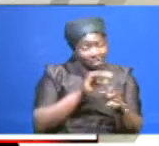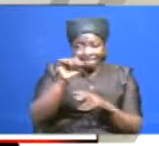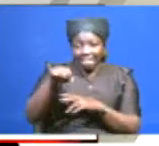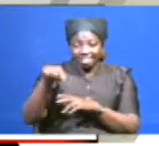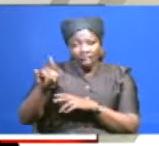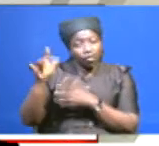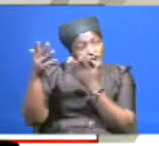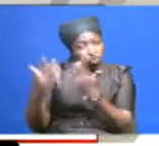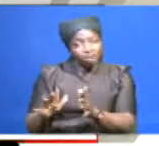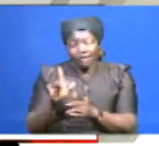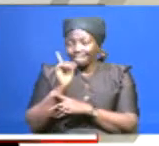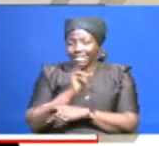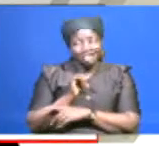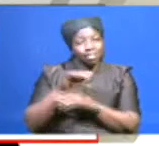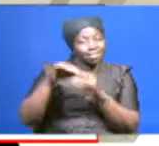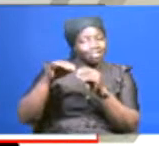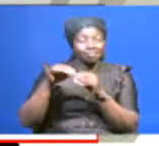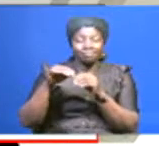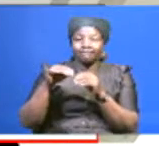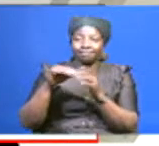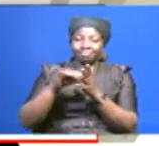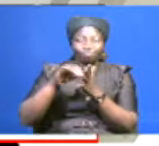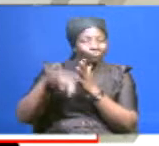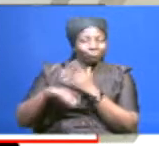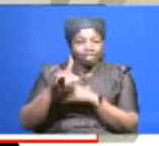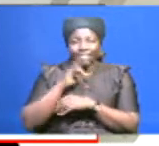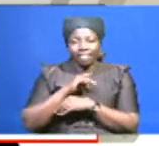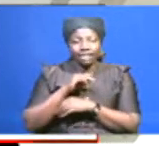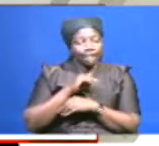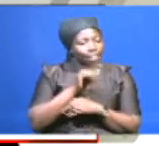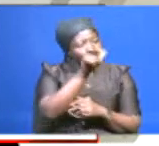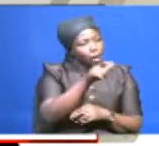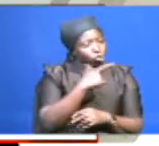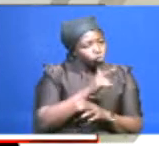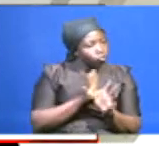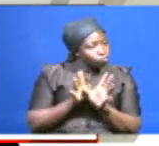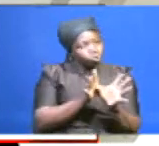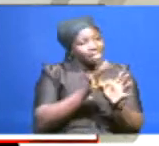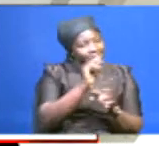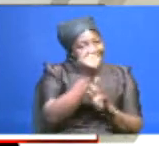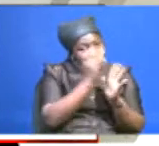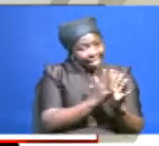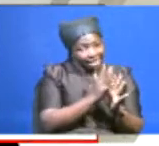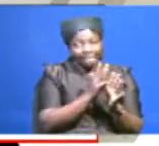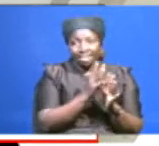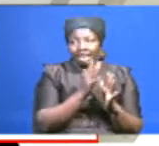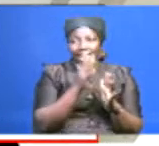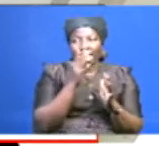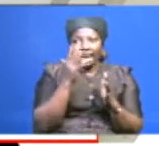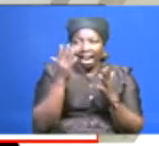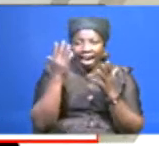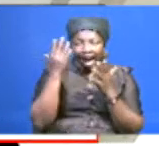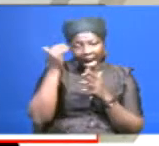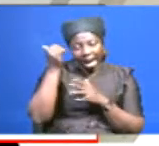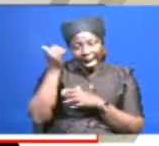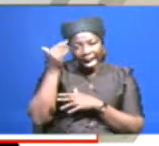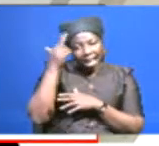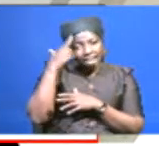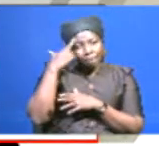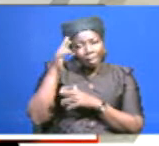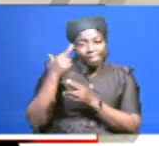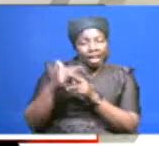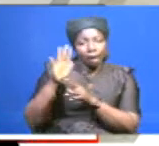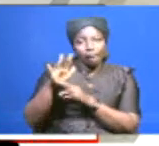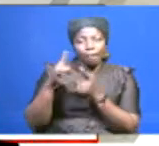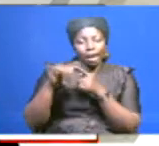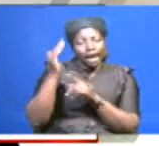was disqualified. Who? The guy who pushed? Yes, the Kenyan. I don't know why his name has slipped my mind, but I know the story. So was there any... He was disqualified